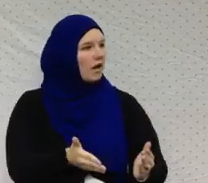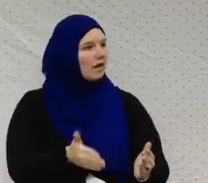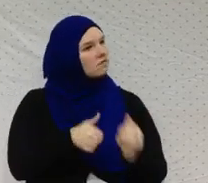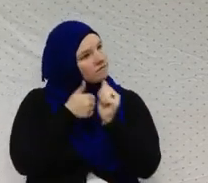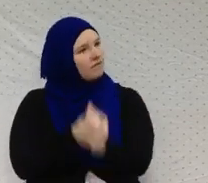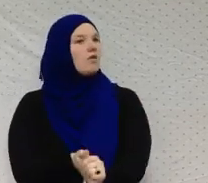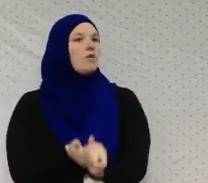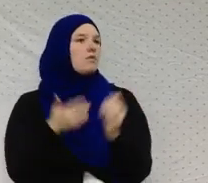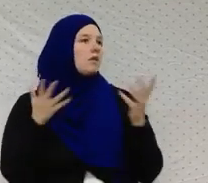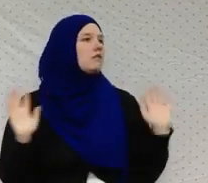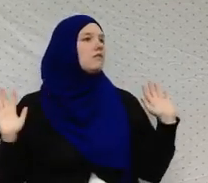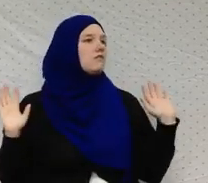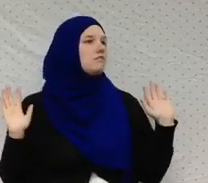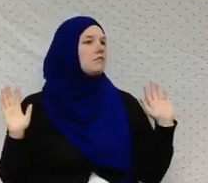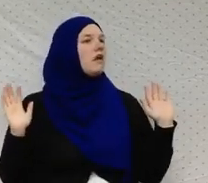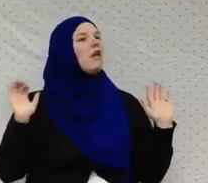way forward.